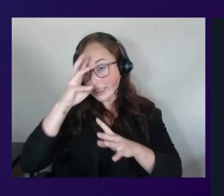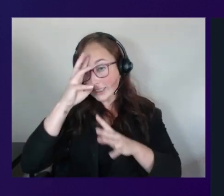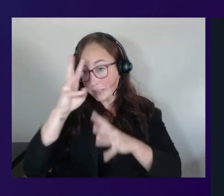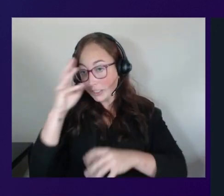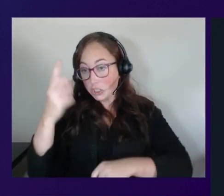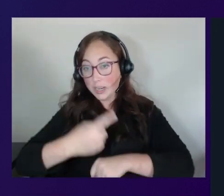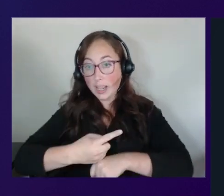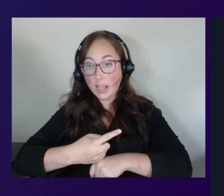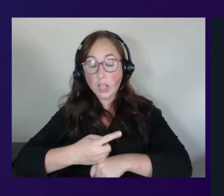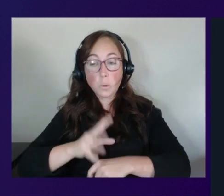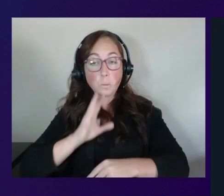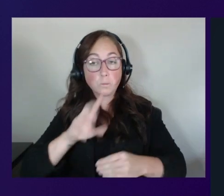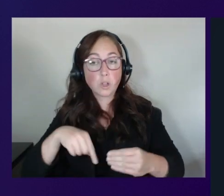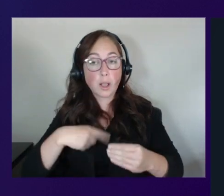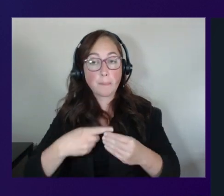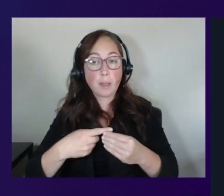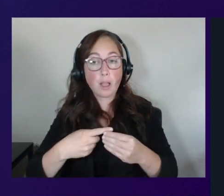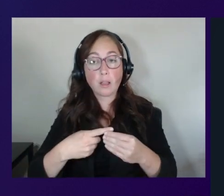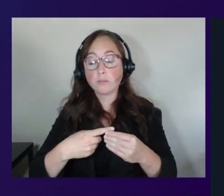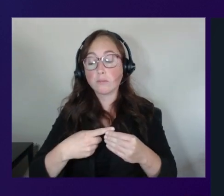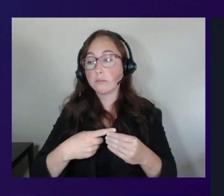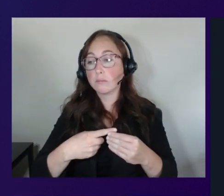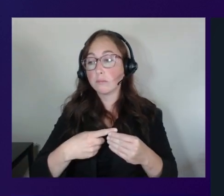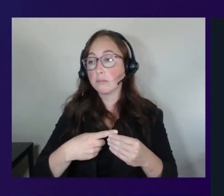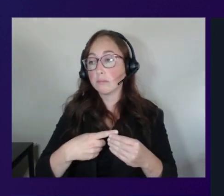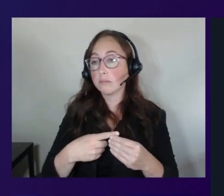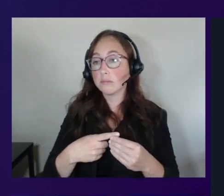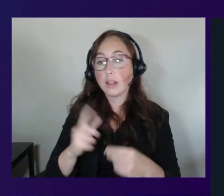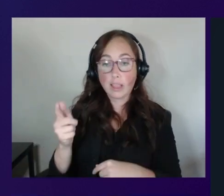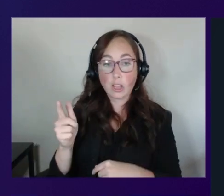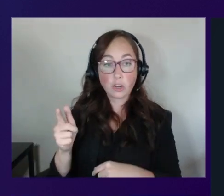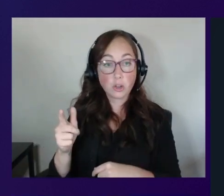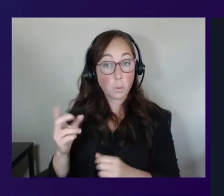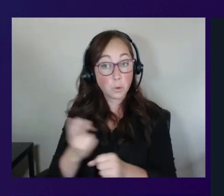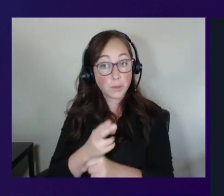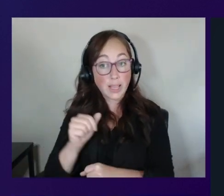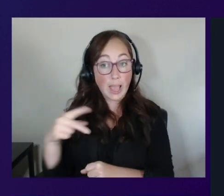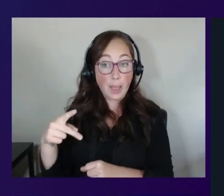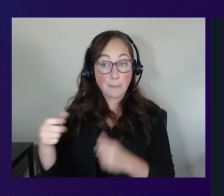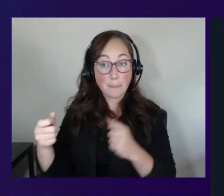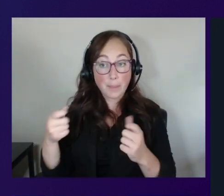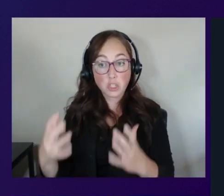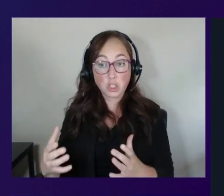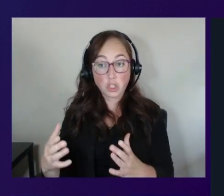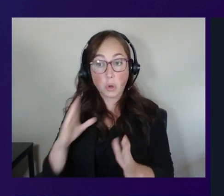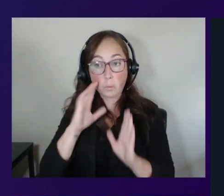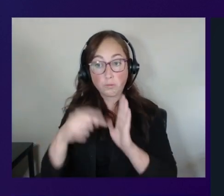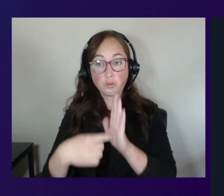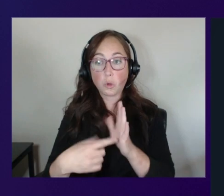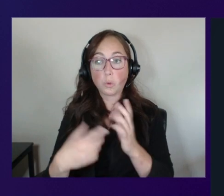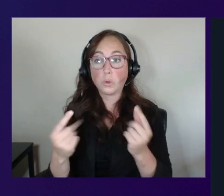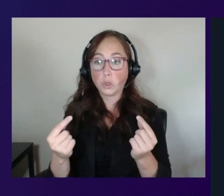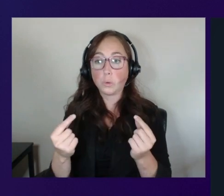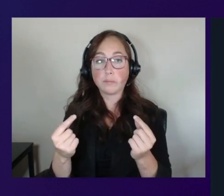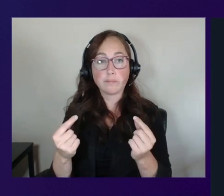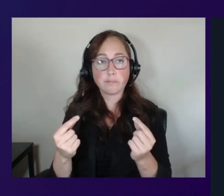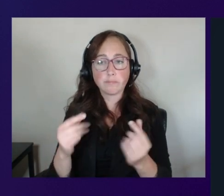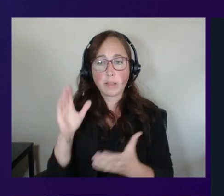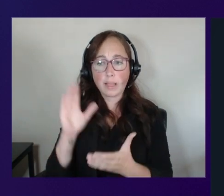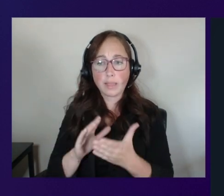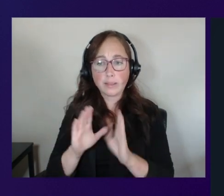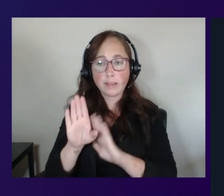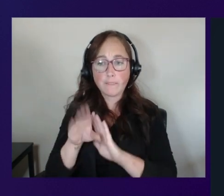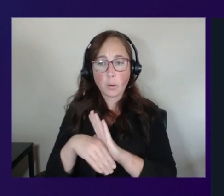talking to Jeremy to kind of see this in action. Yeah, he's going to be using Application Manager. He's going to package an application, not in less than an hour, but in less than half an